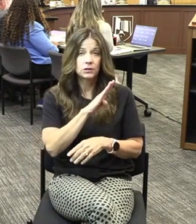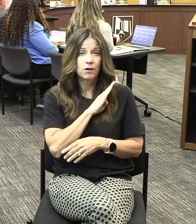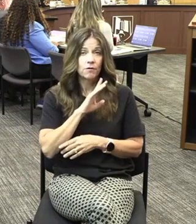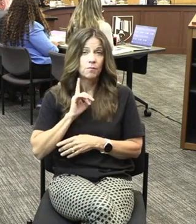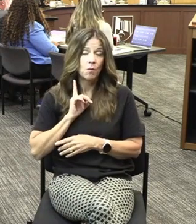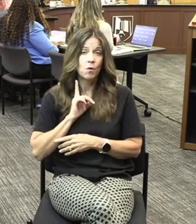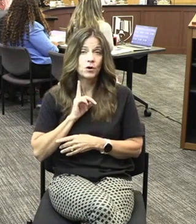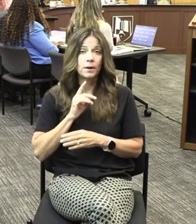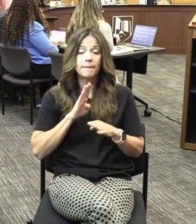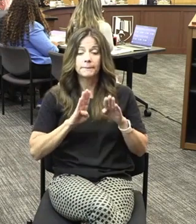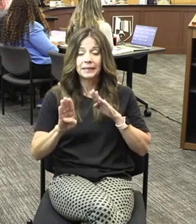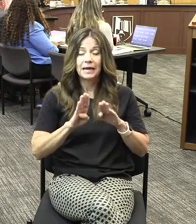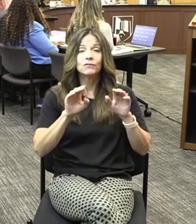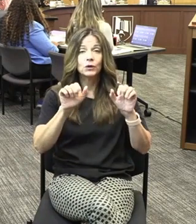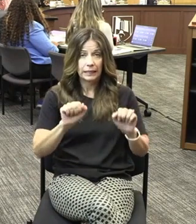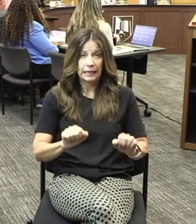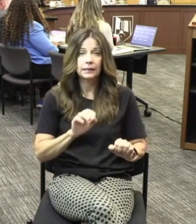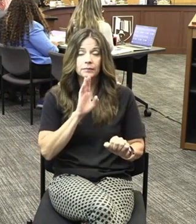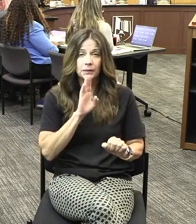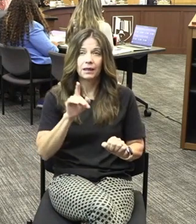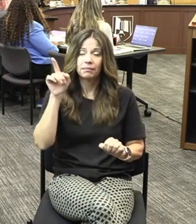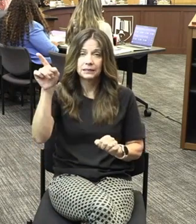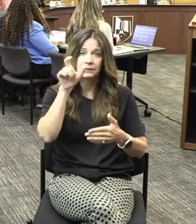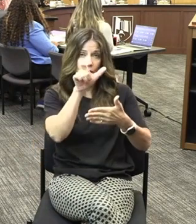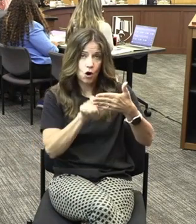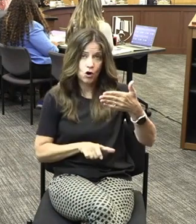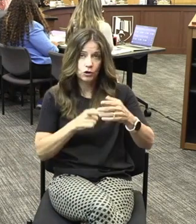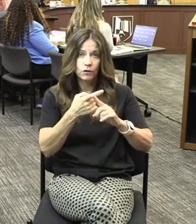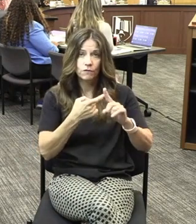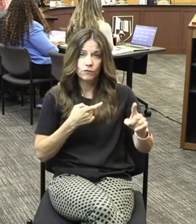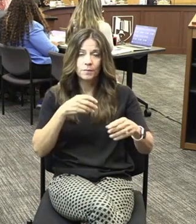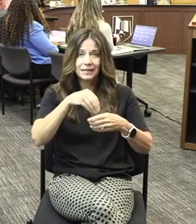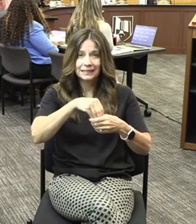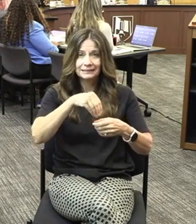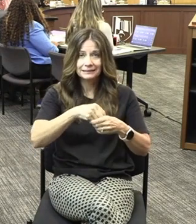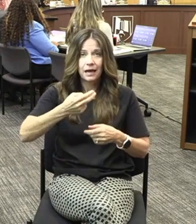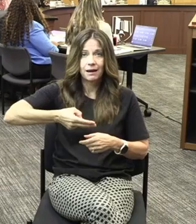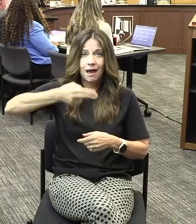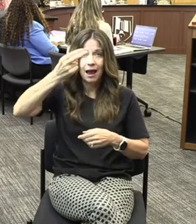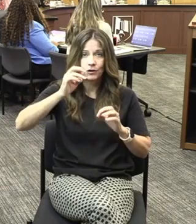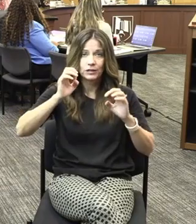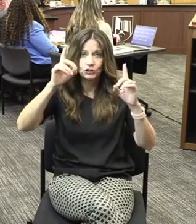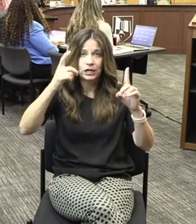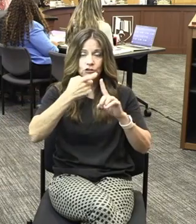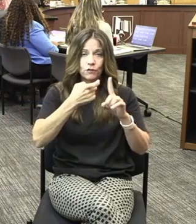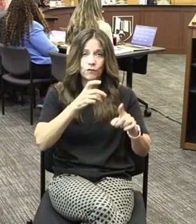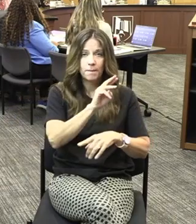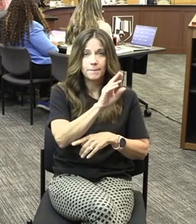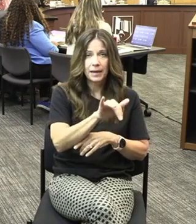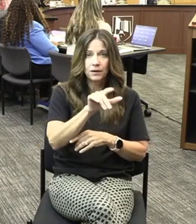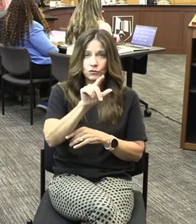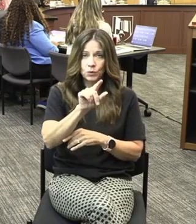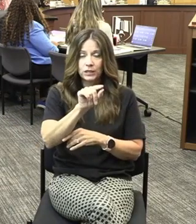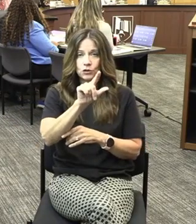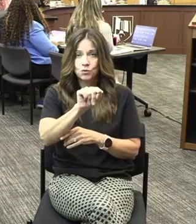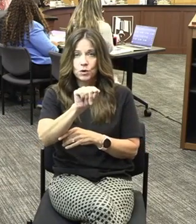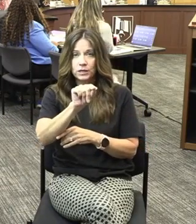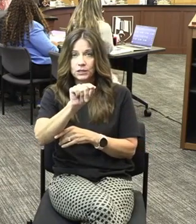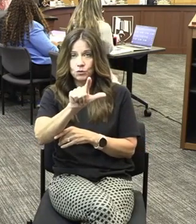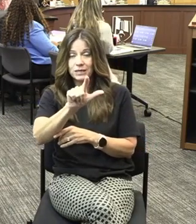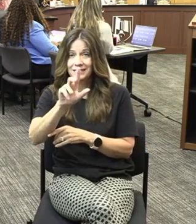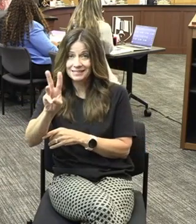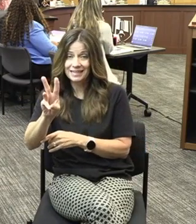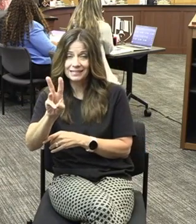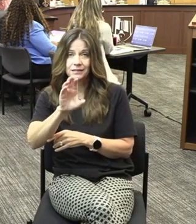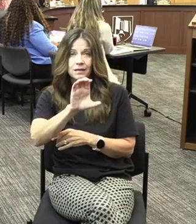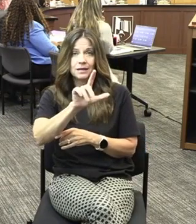like. This is an article from Inside Higher Ed from May of 2026.